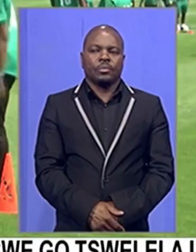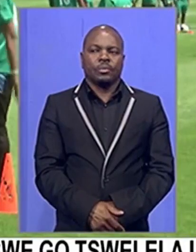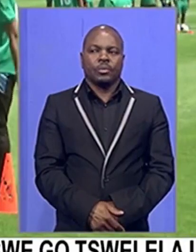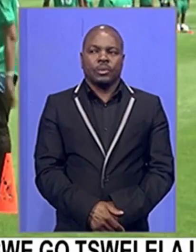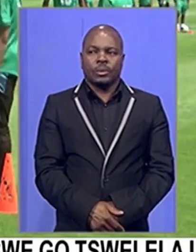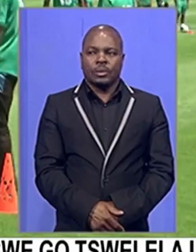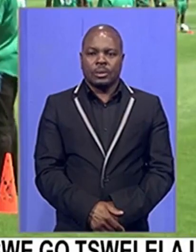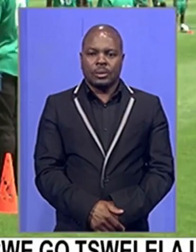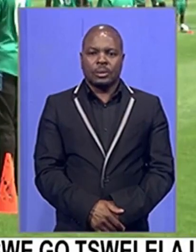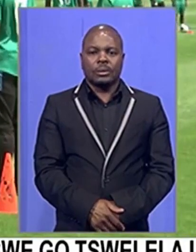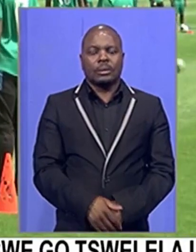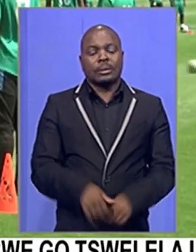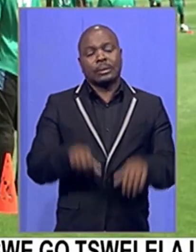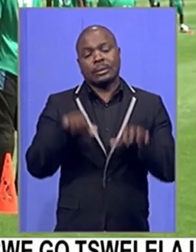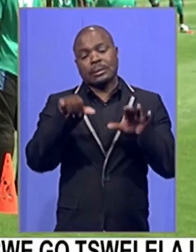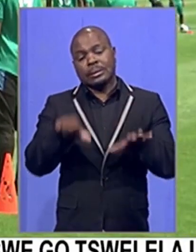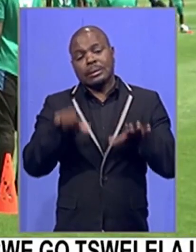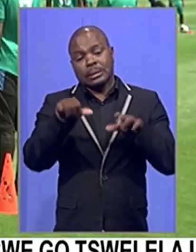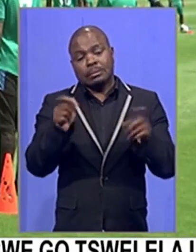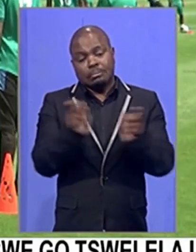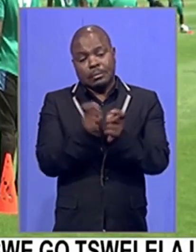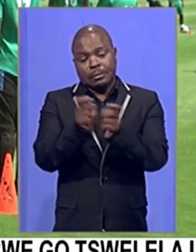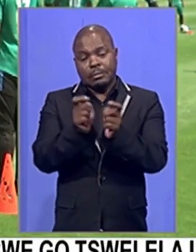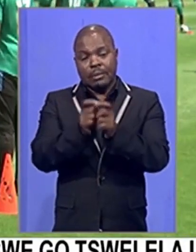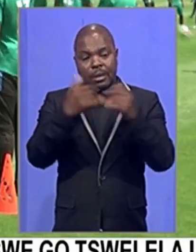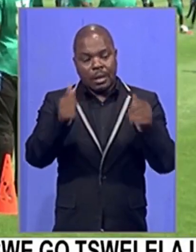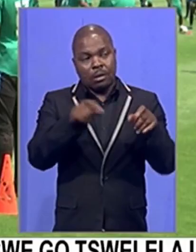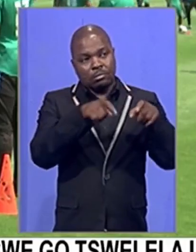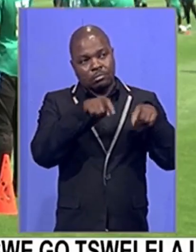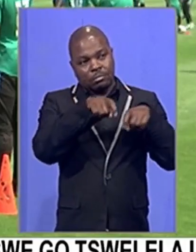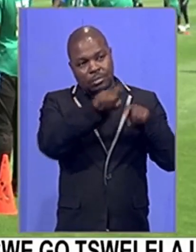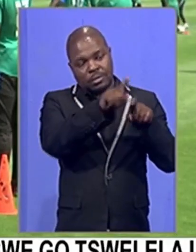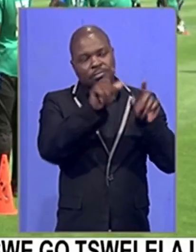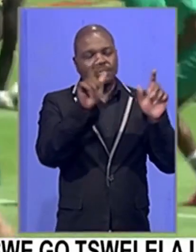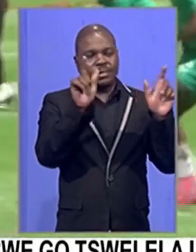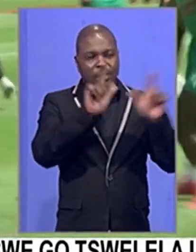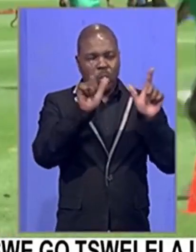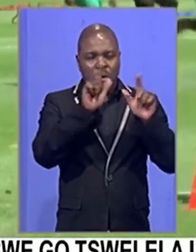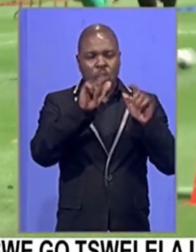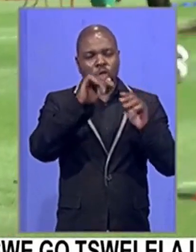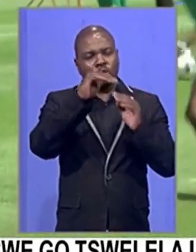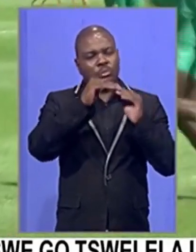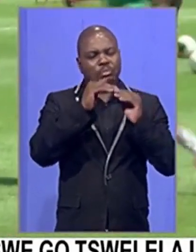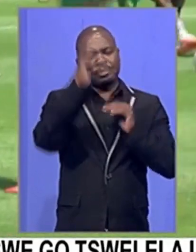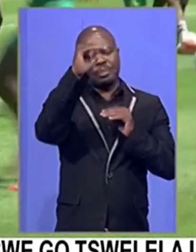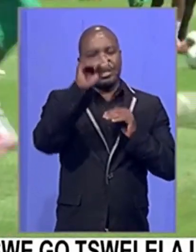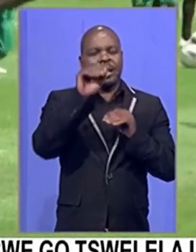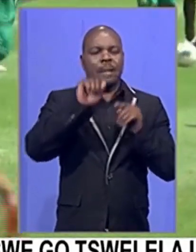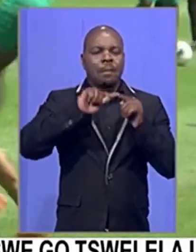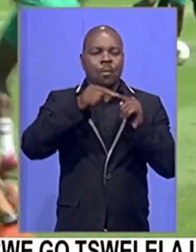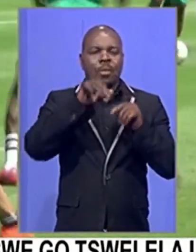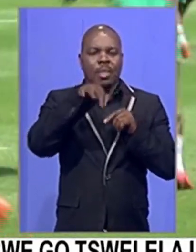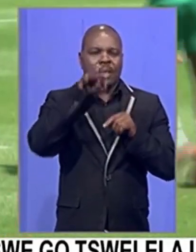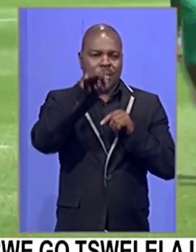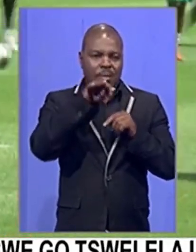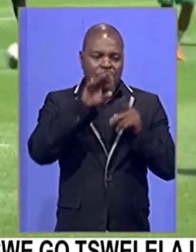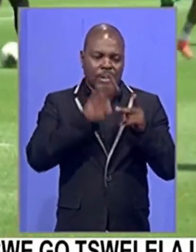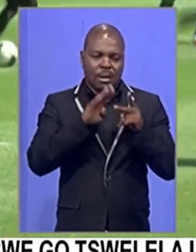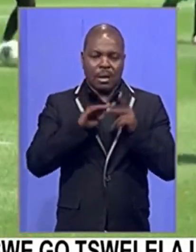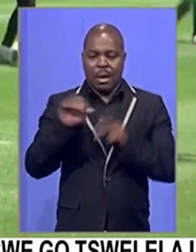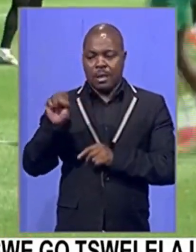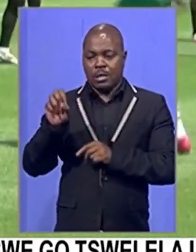Morago ga dipapadi tše lesometshela, Sundowns e na le ketapele ya dintlha tše lesomettharo le ge SuperSport